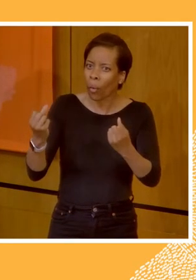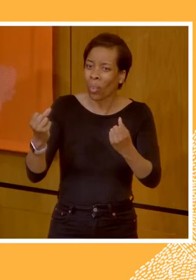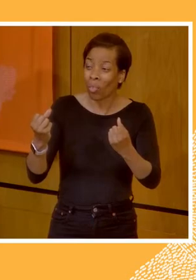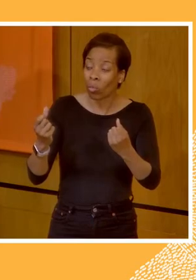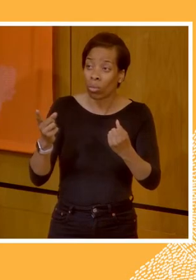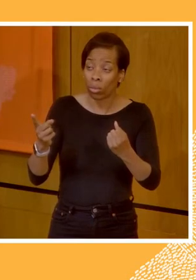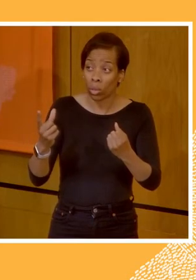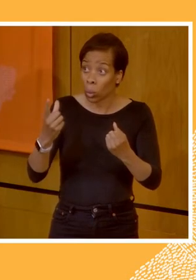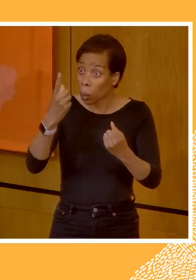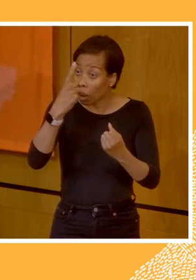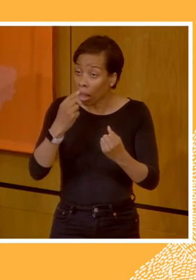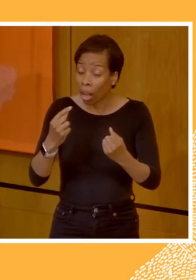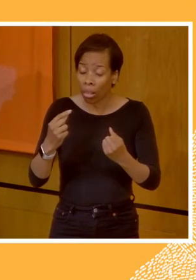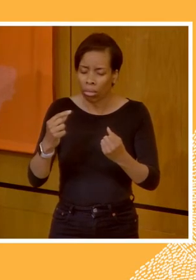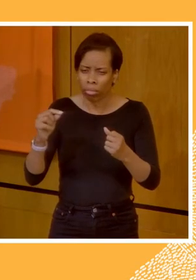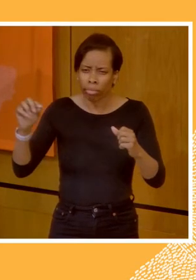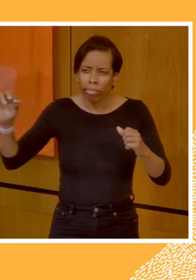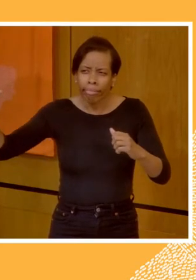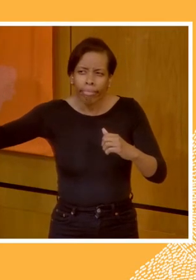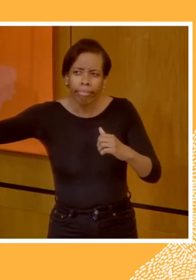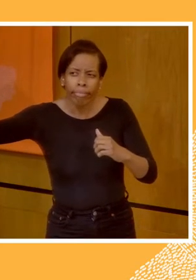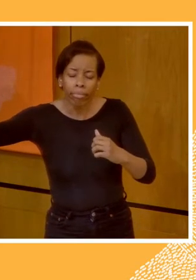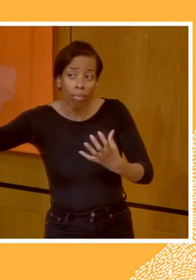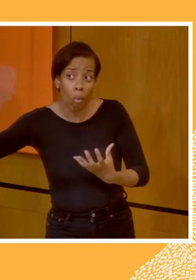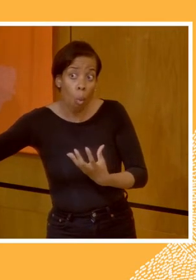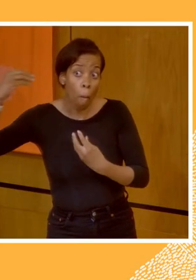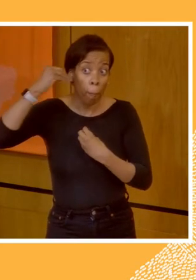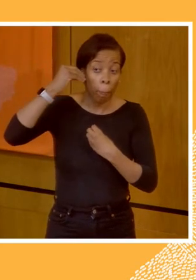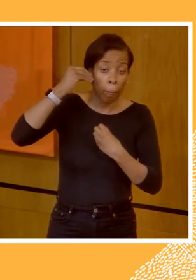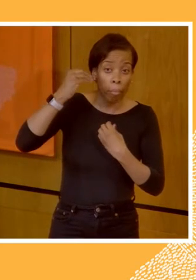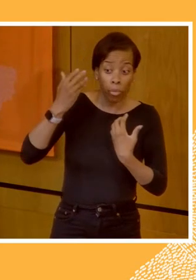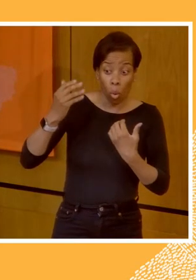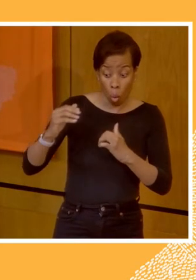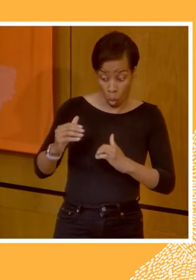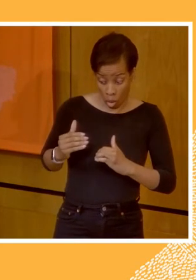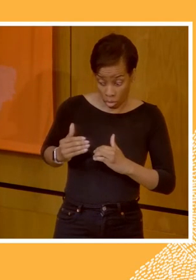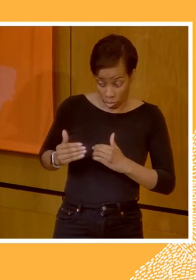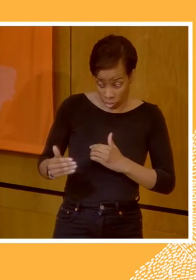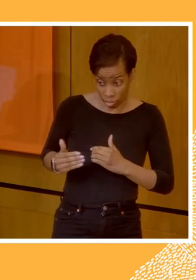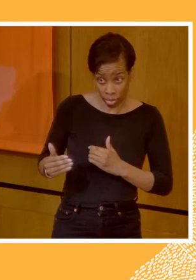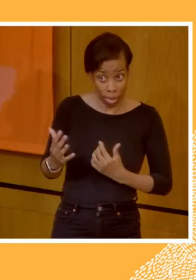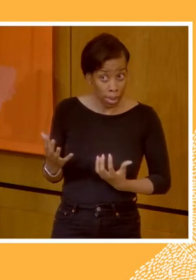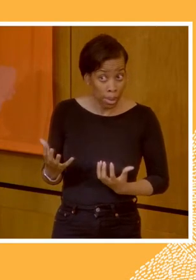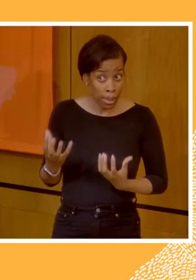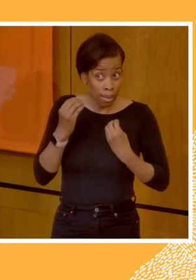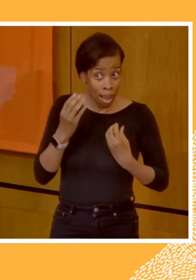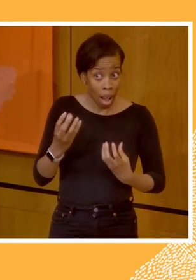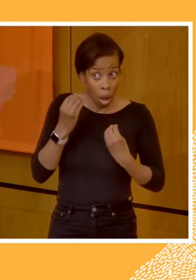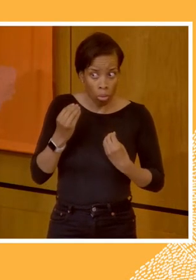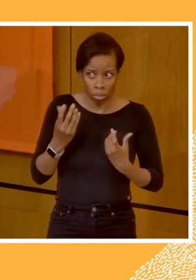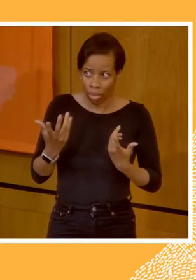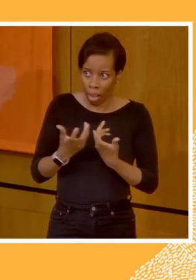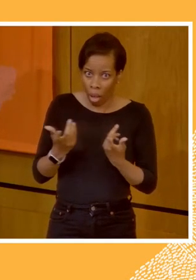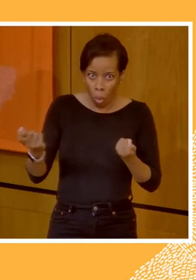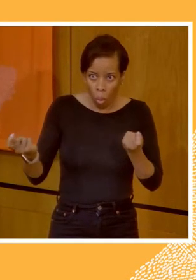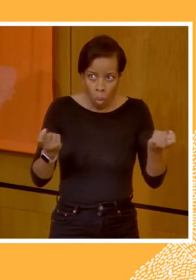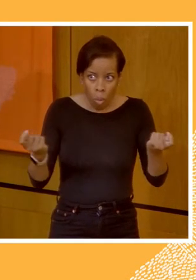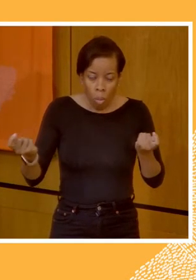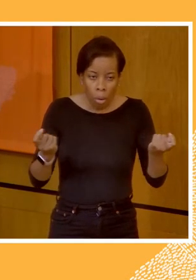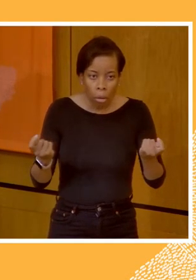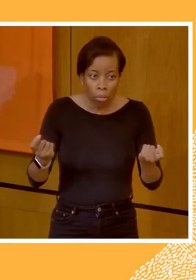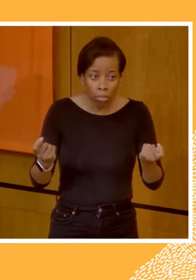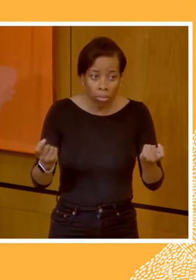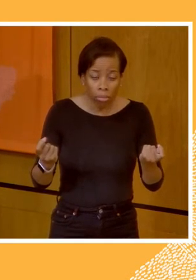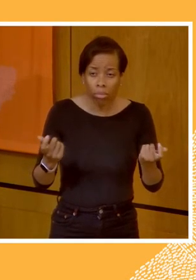bring things that are far away close, or position things relative to our bodies and space, but also hear things